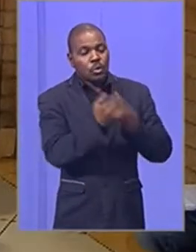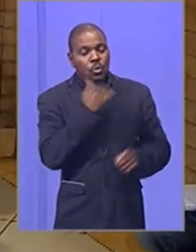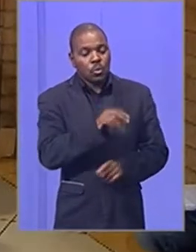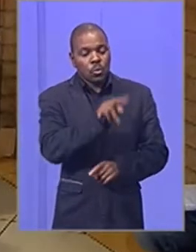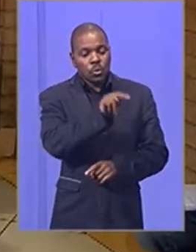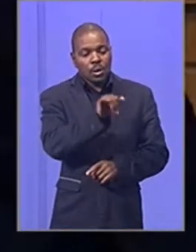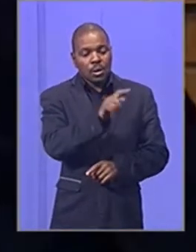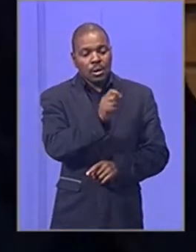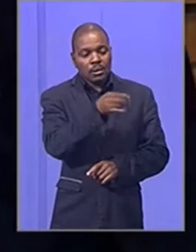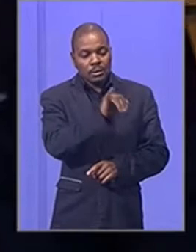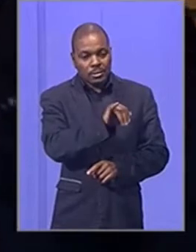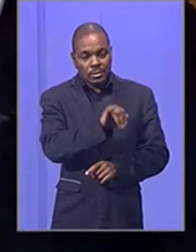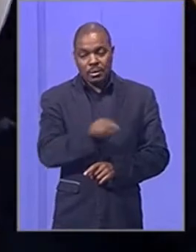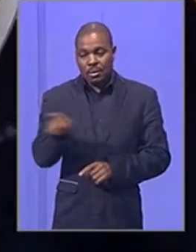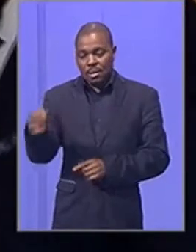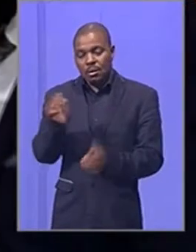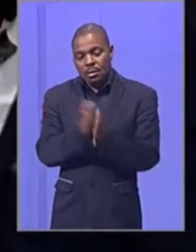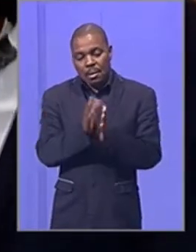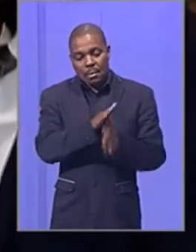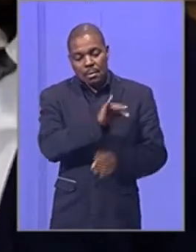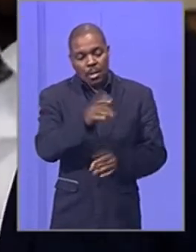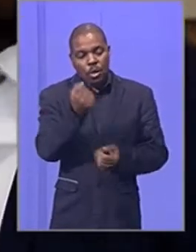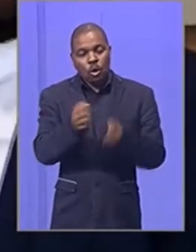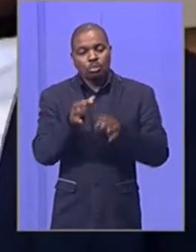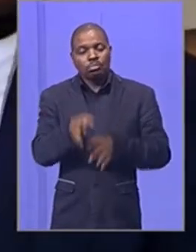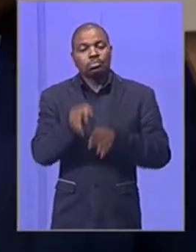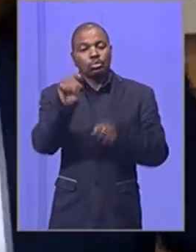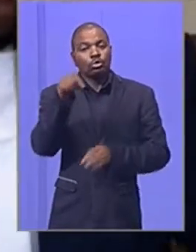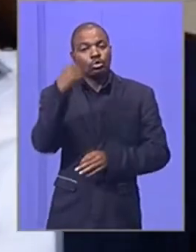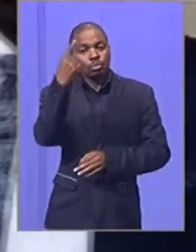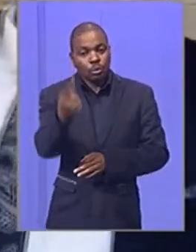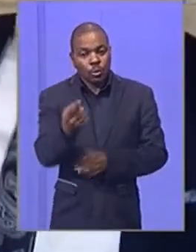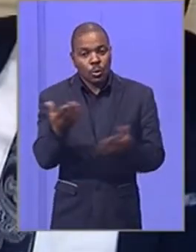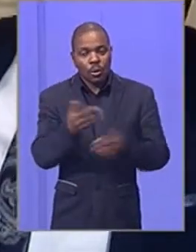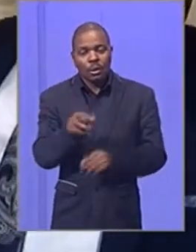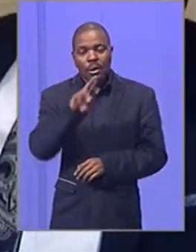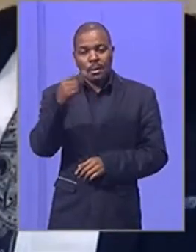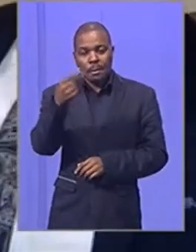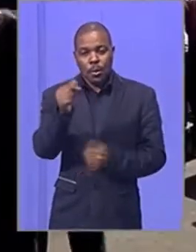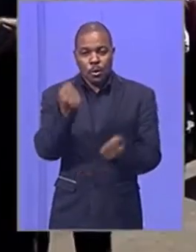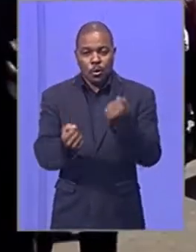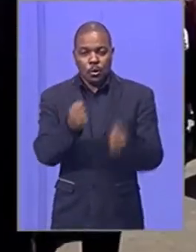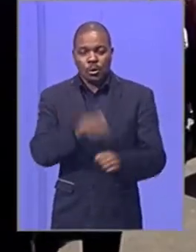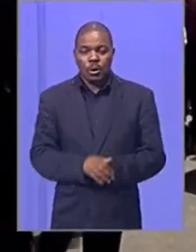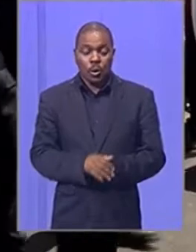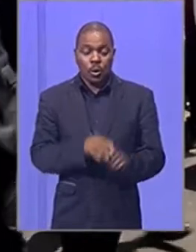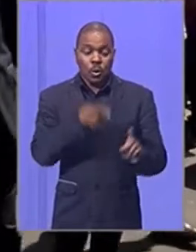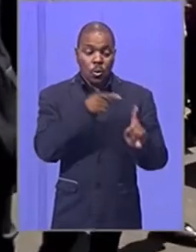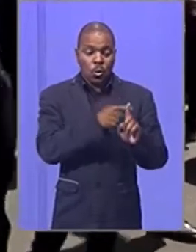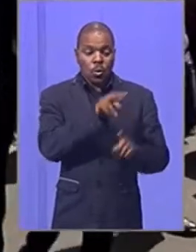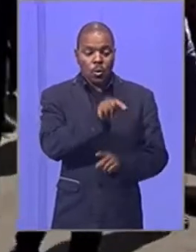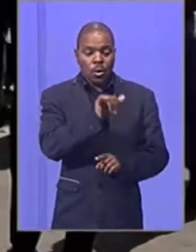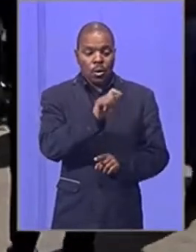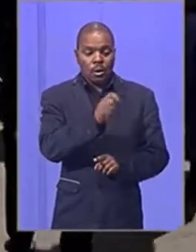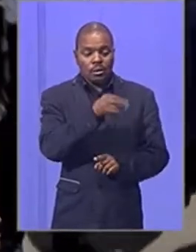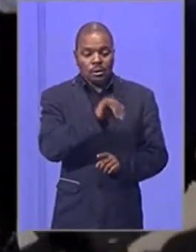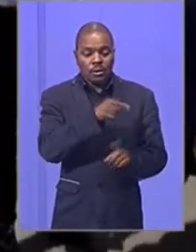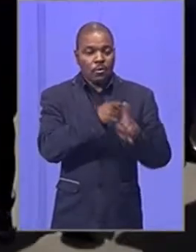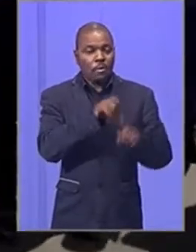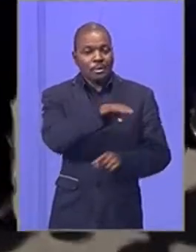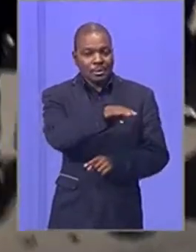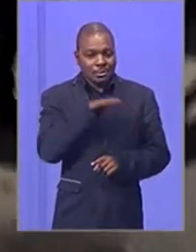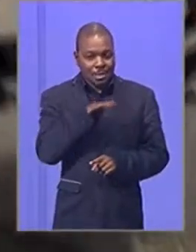e kgutlitswe morao mme se tla mamelwa hosane lekgotleng la dinyewe la Masrato a Randburg. Nyati yeo e le moahi wa Zimbabwe